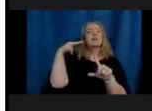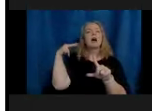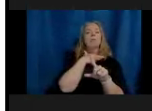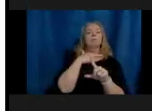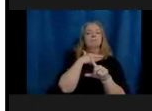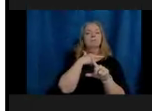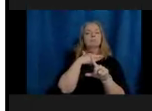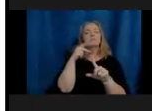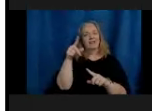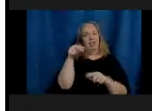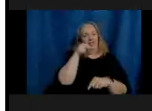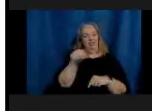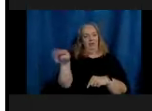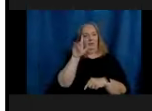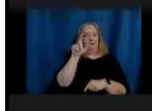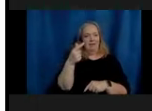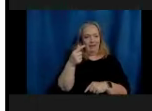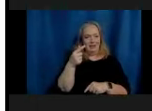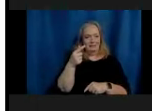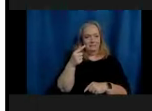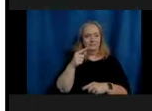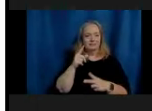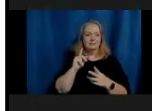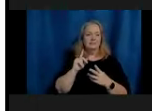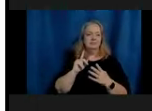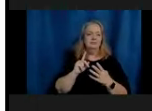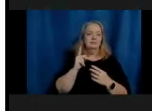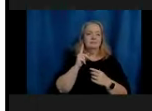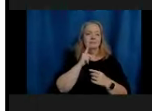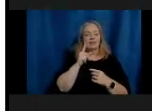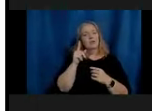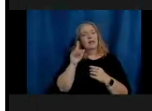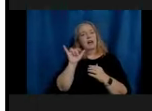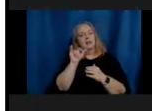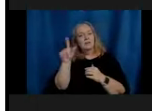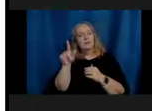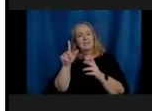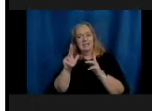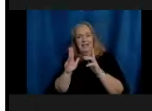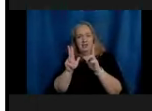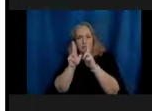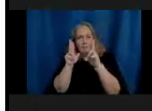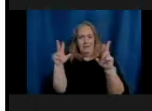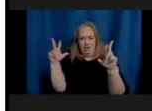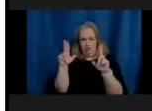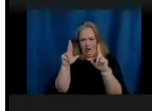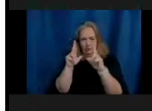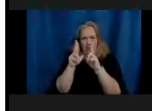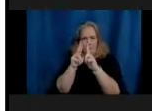boxer, and even he cropped it to the point where even the faces of the audiences are also being cropped out. So I became kind of interested in analyzing